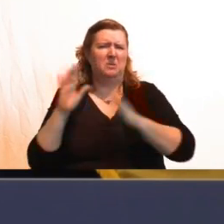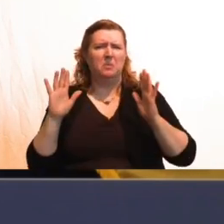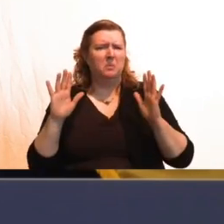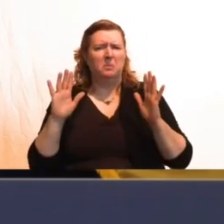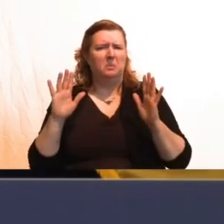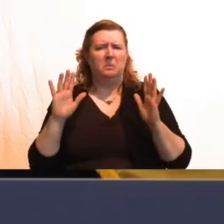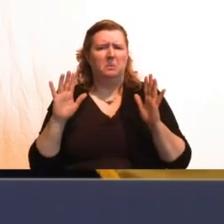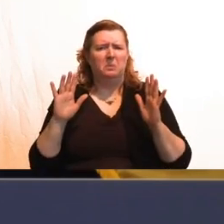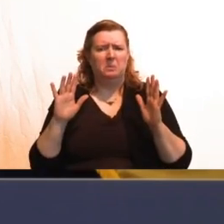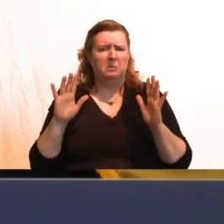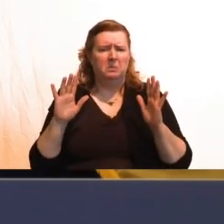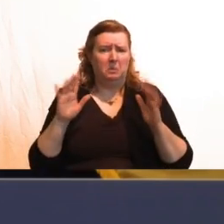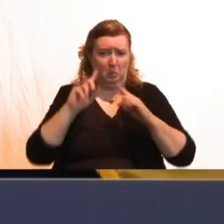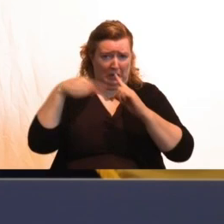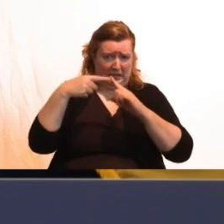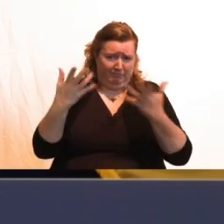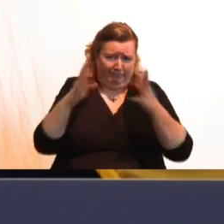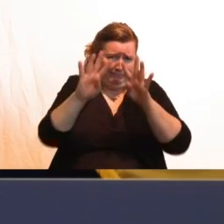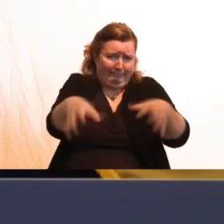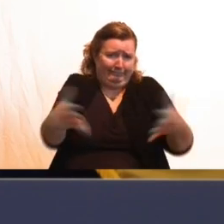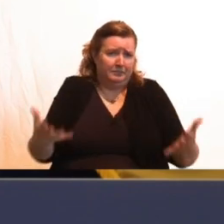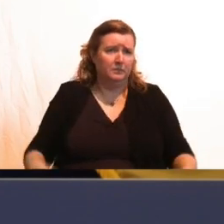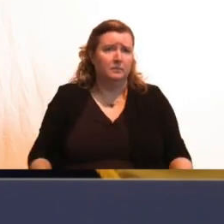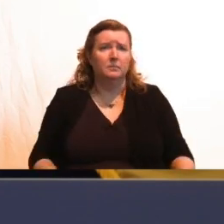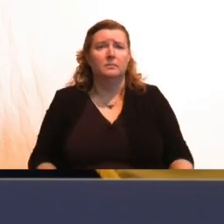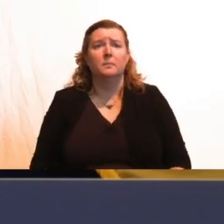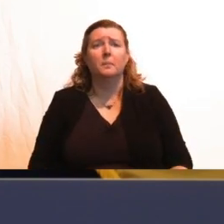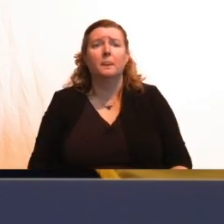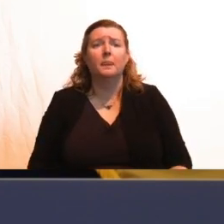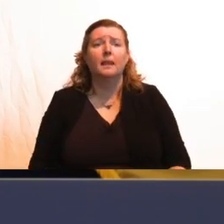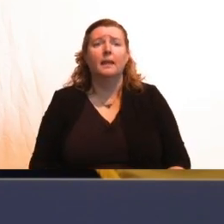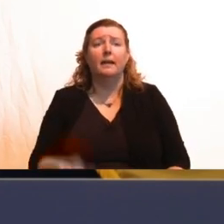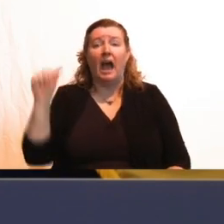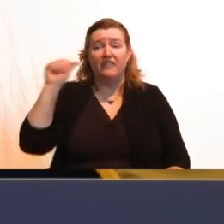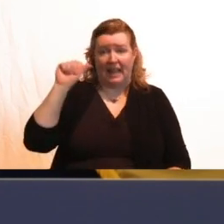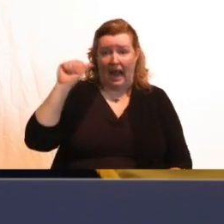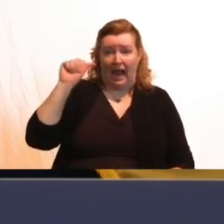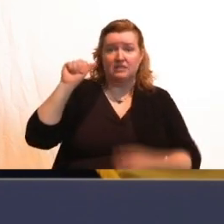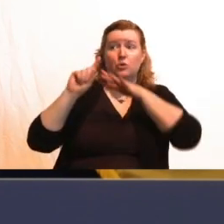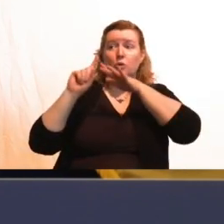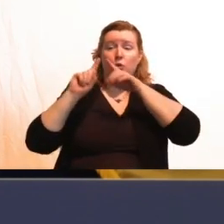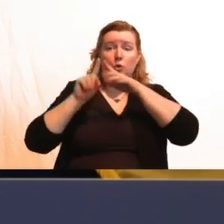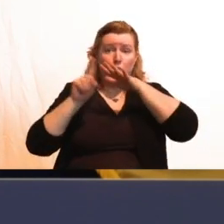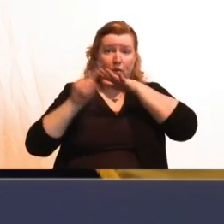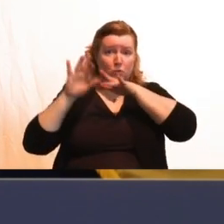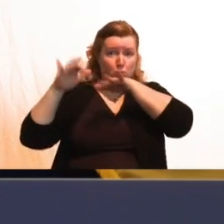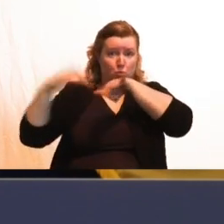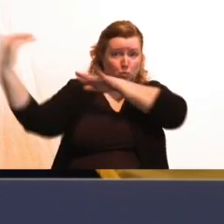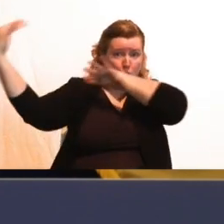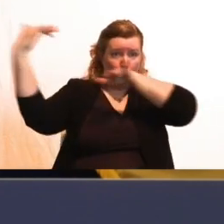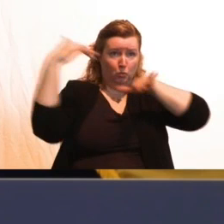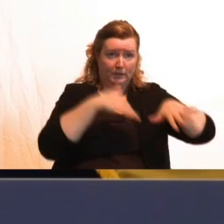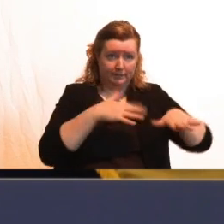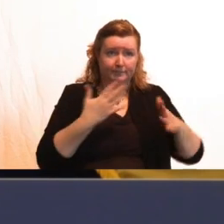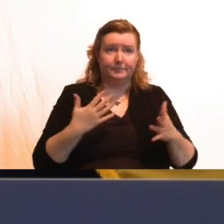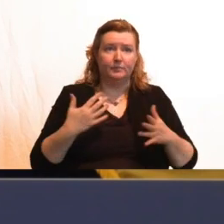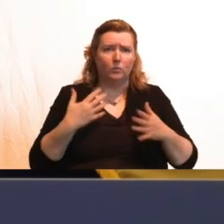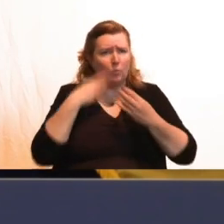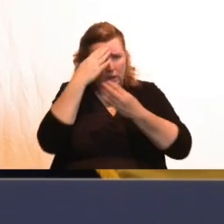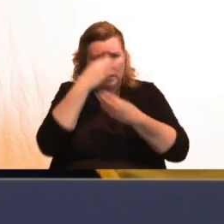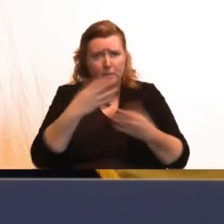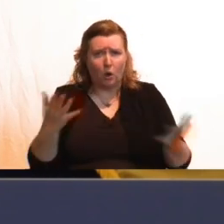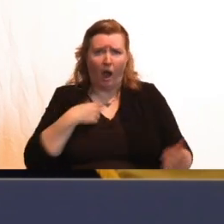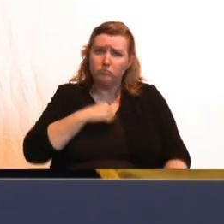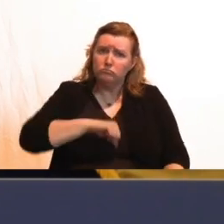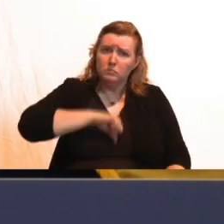reality. Just to reiterate, I'm proud to be wearing the Ukrainian flag beside the American flag. I sent a letter to President Biden raising our